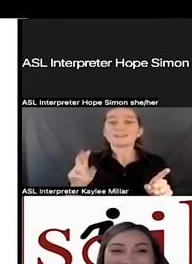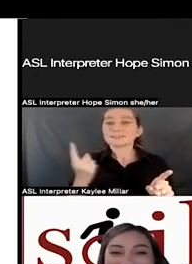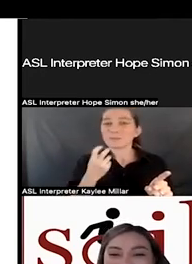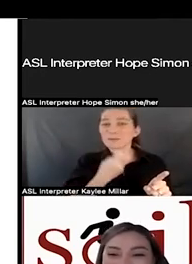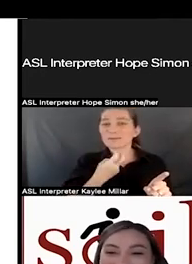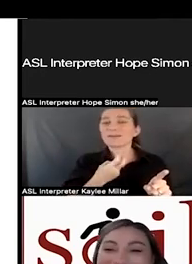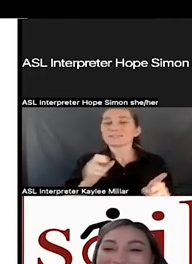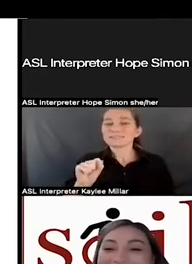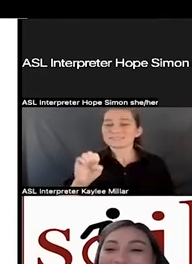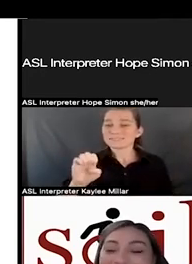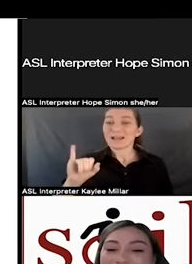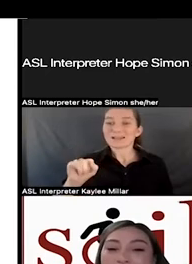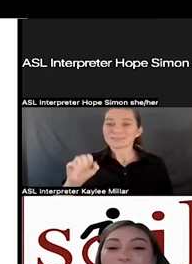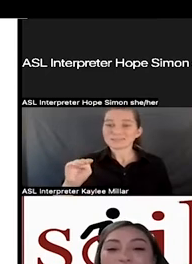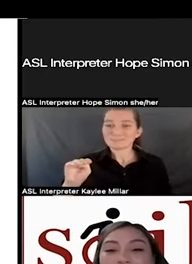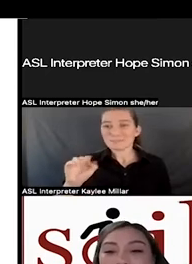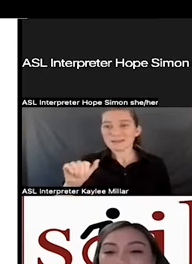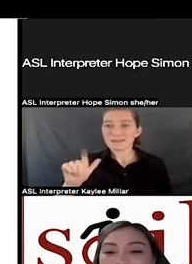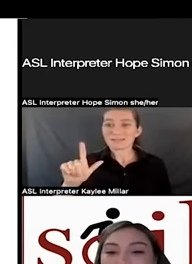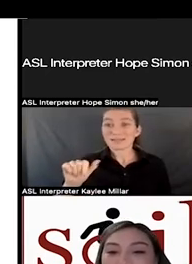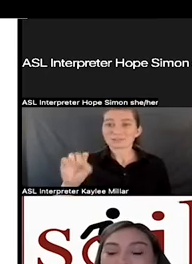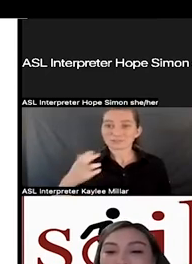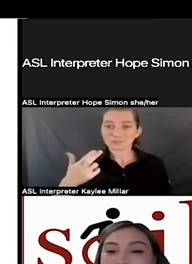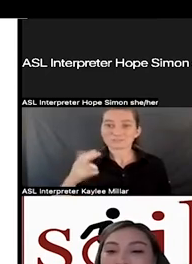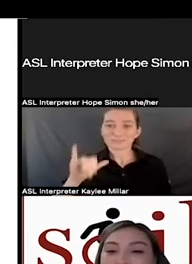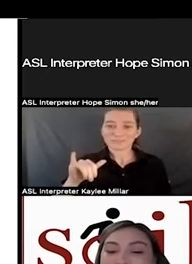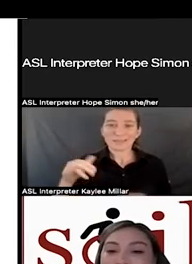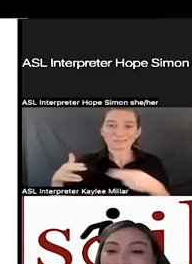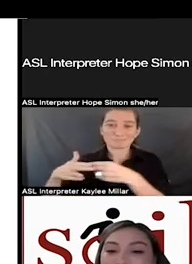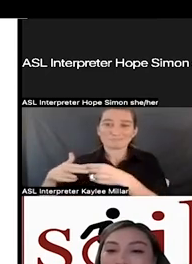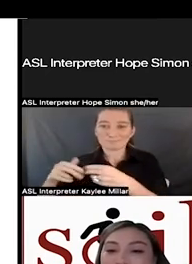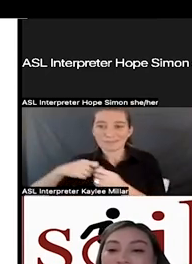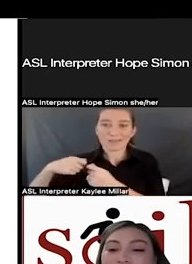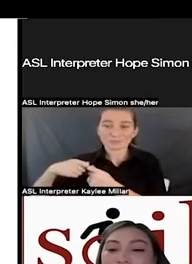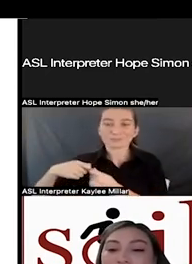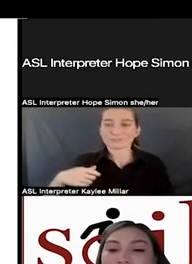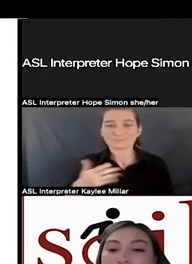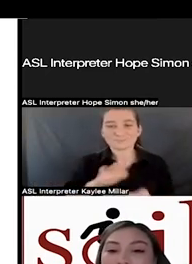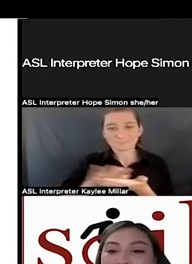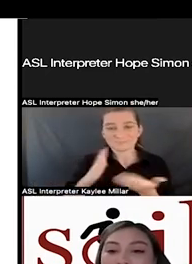thank you. What we learned from this was that we learned that